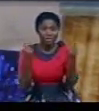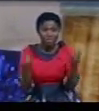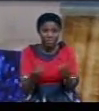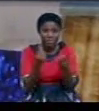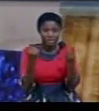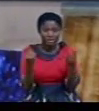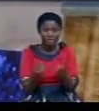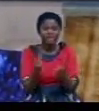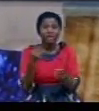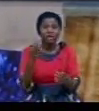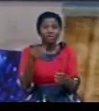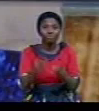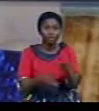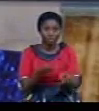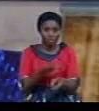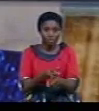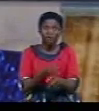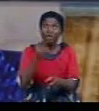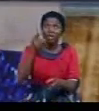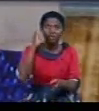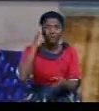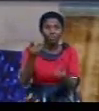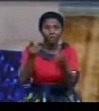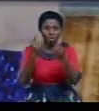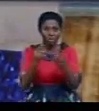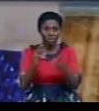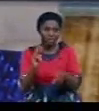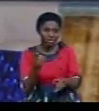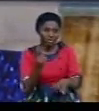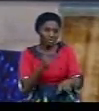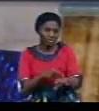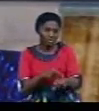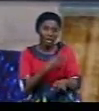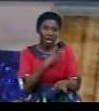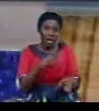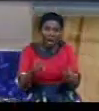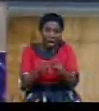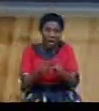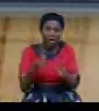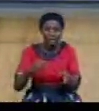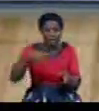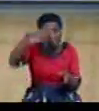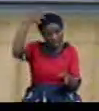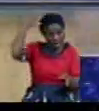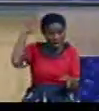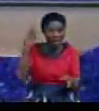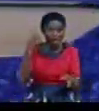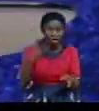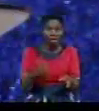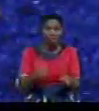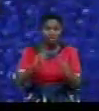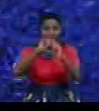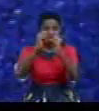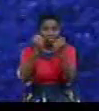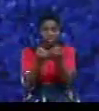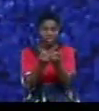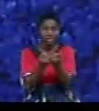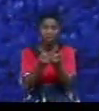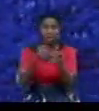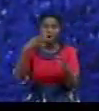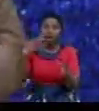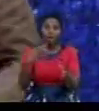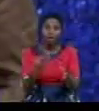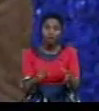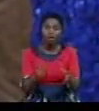world is coming the second time as the lion of the tribe of Judah and it was set up a kingdom and it will